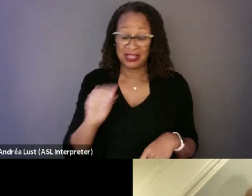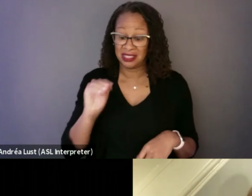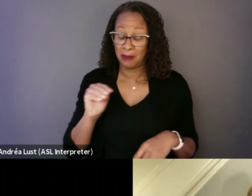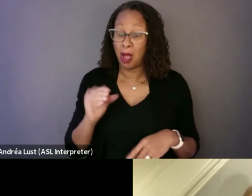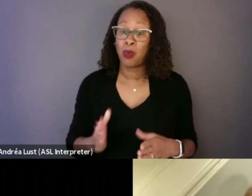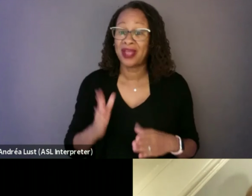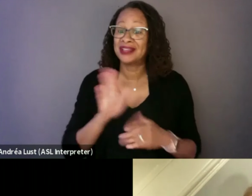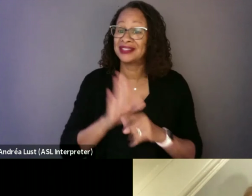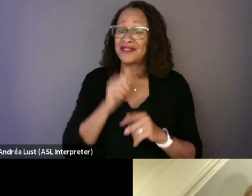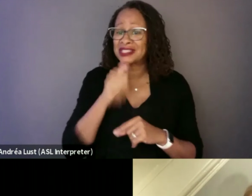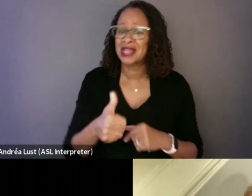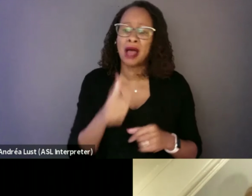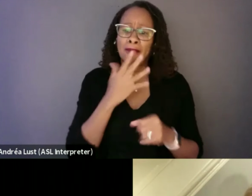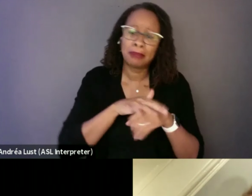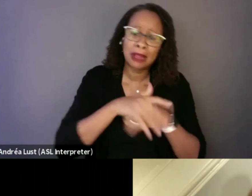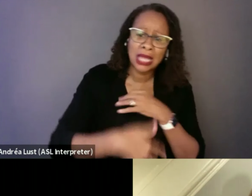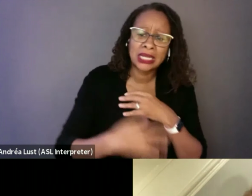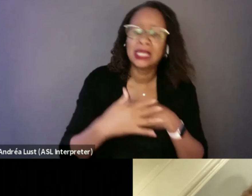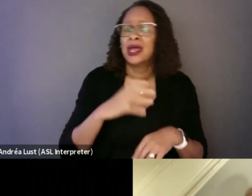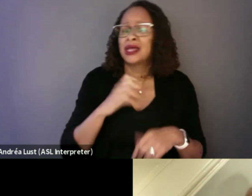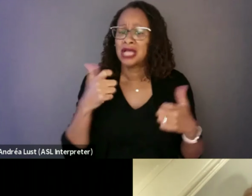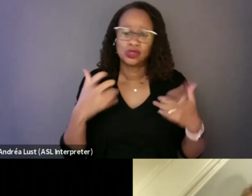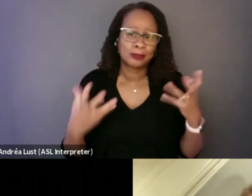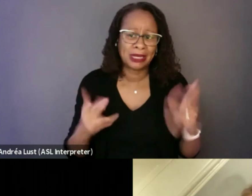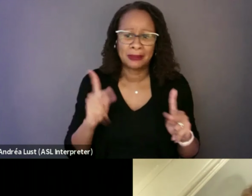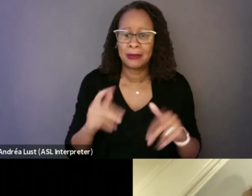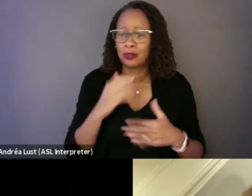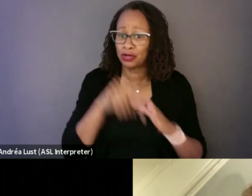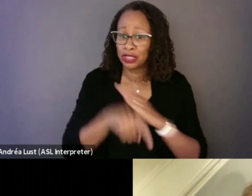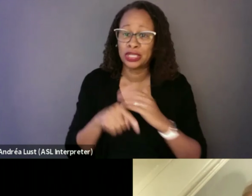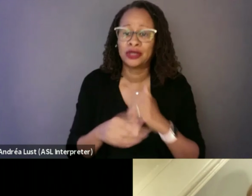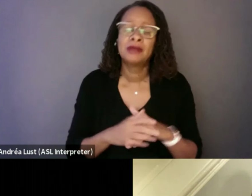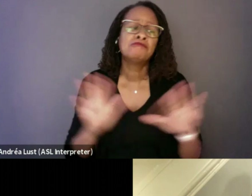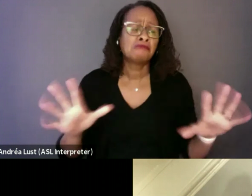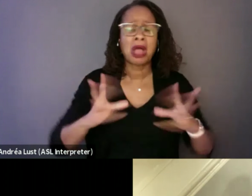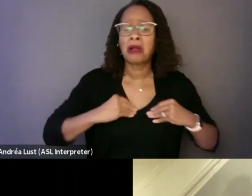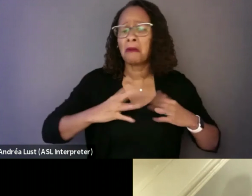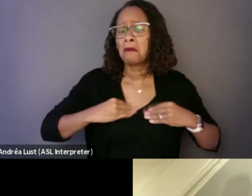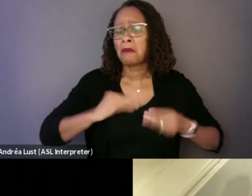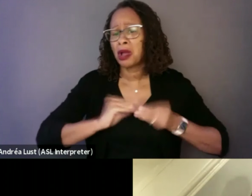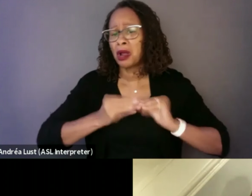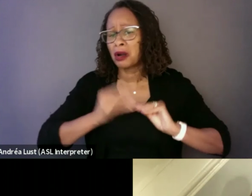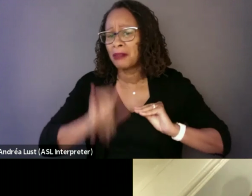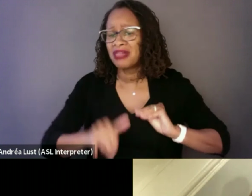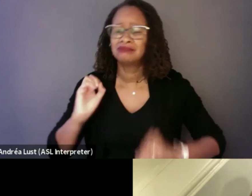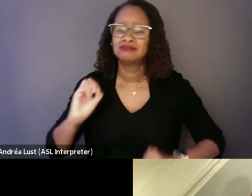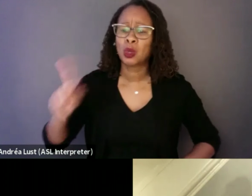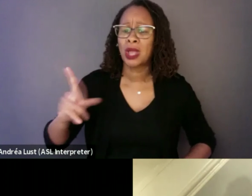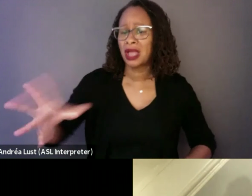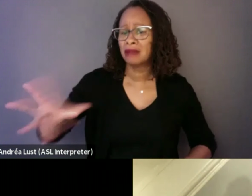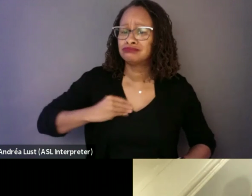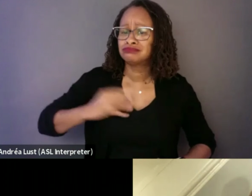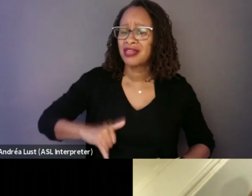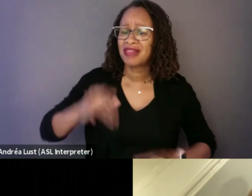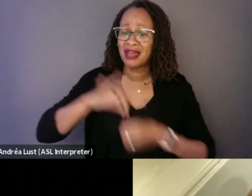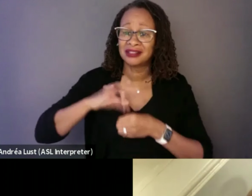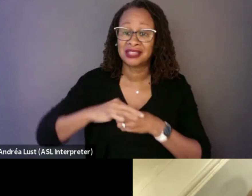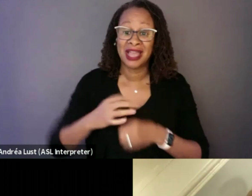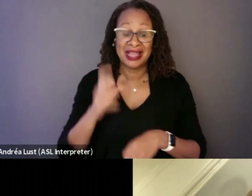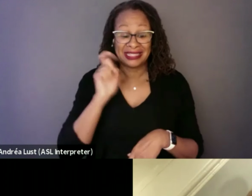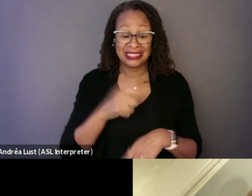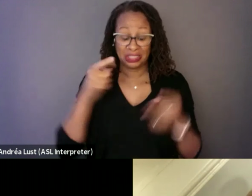reasonably okay in terms of numbers, let's just say it's okay. And there is a need, I think, to align these